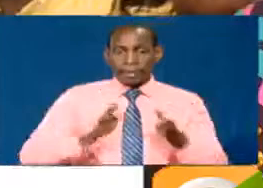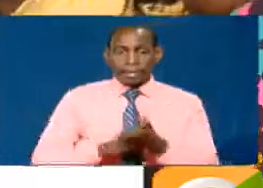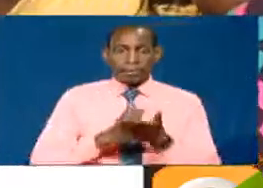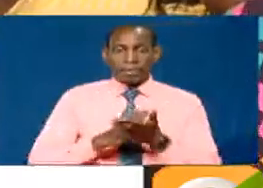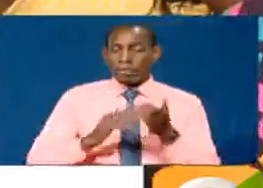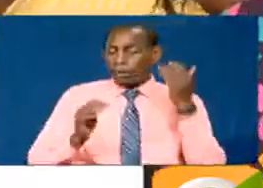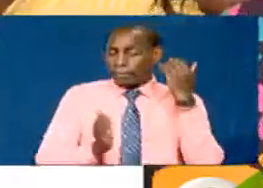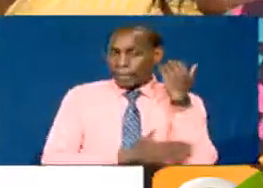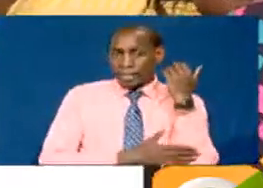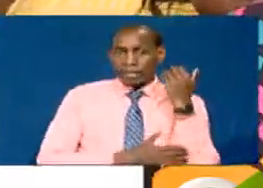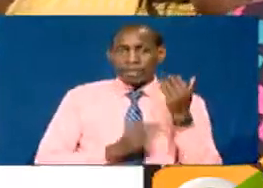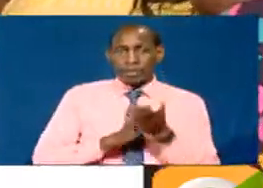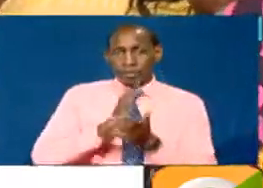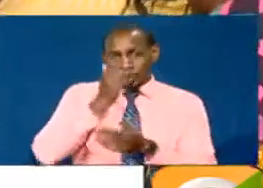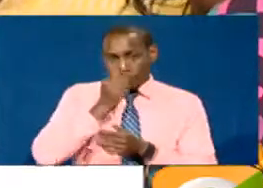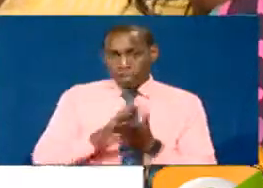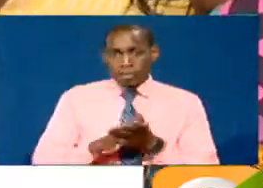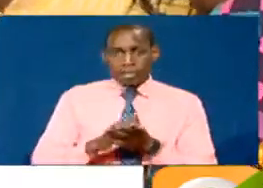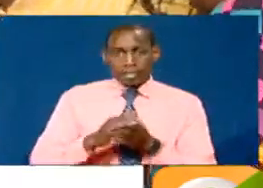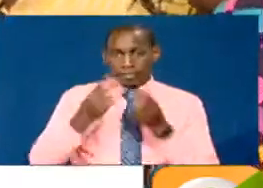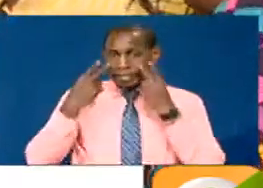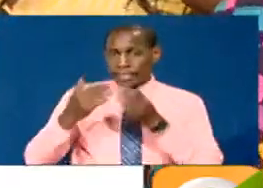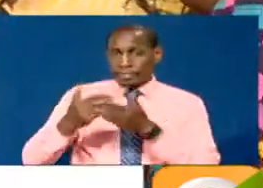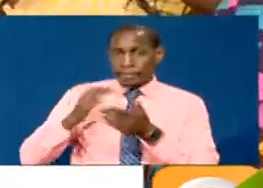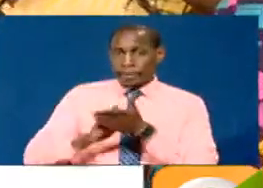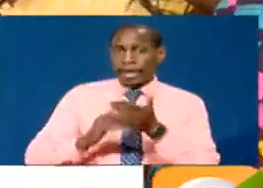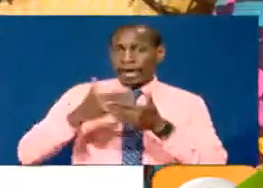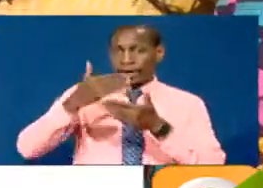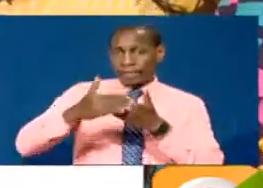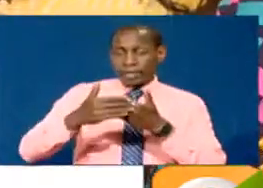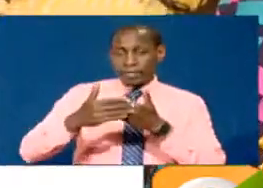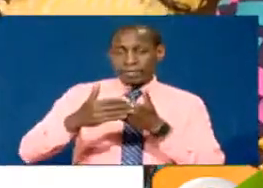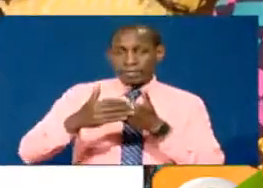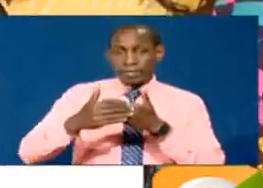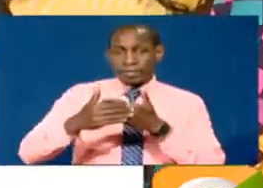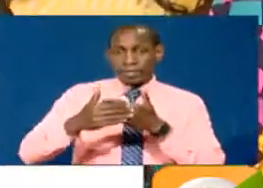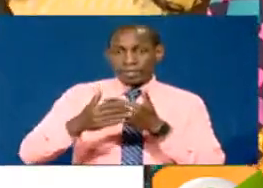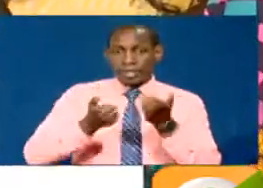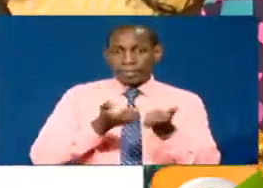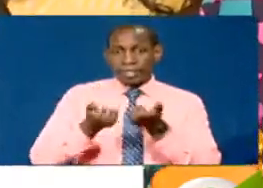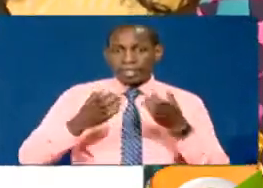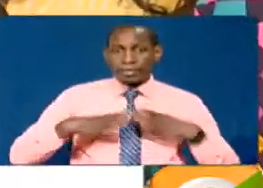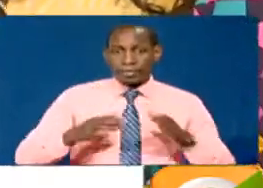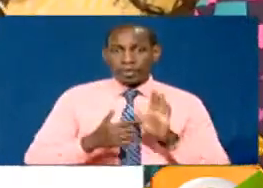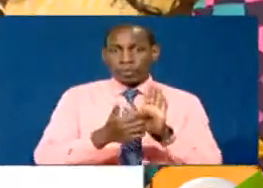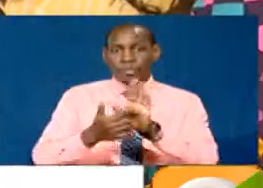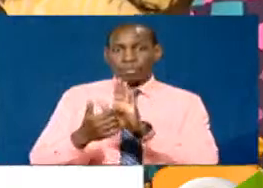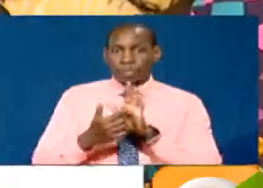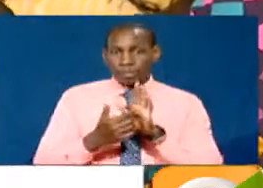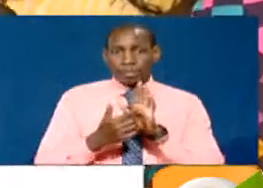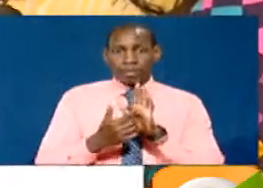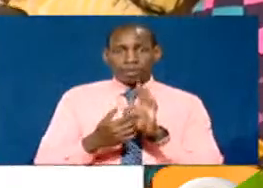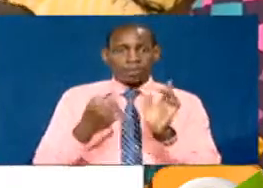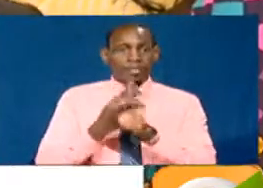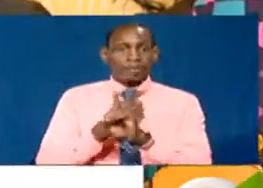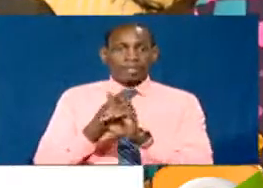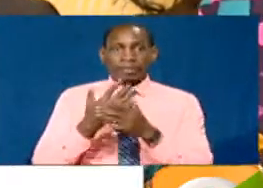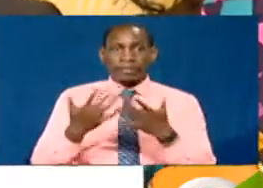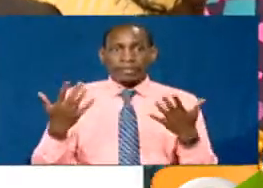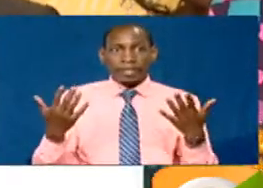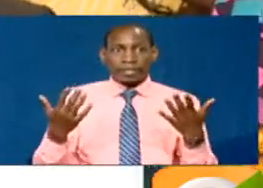terrible. I wish I had the before and after of what those traders were exposed to. Exposed to all manner of